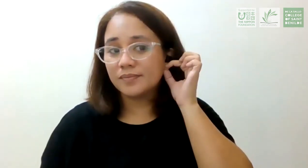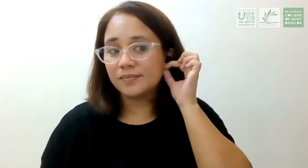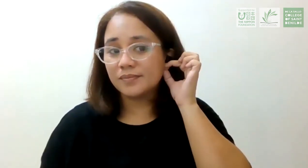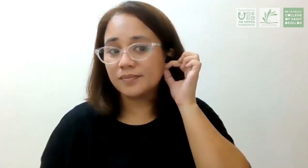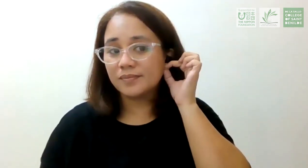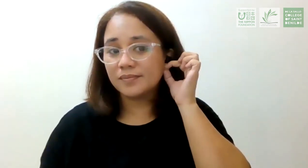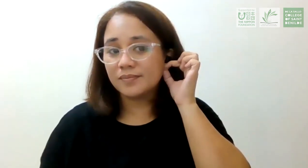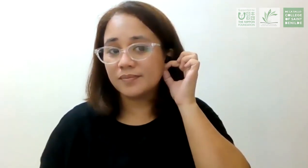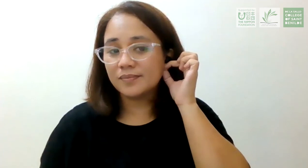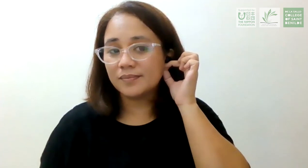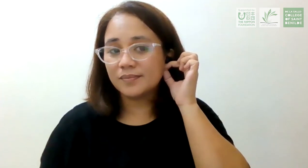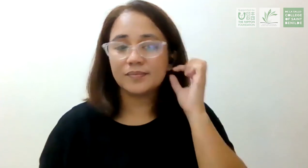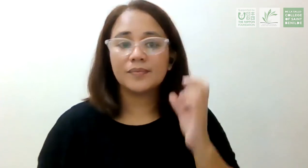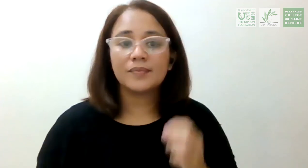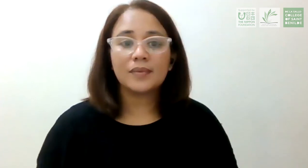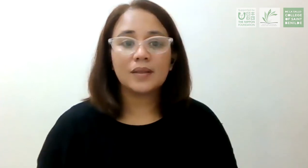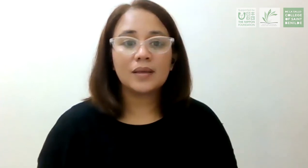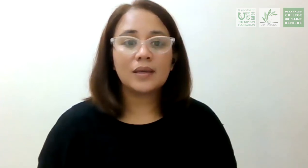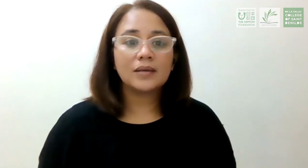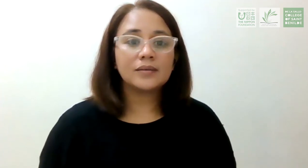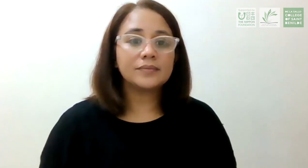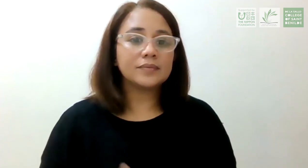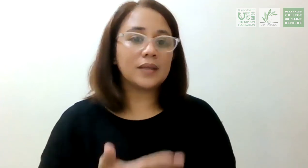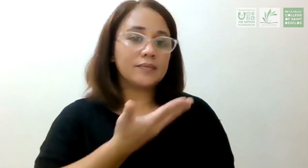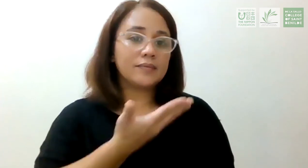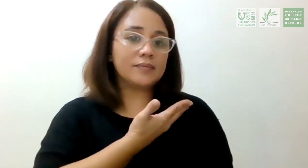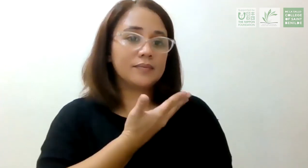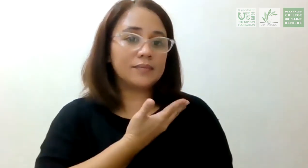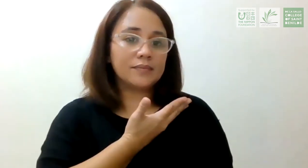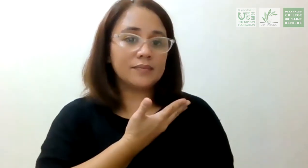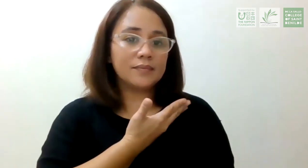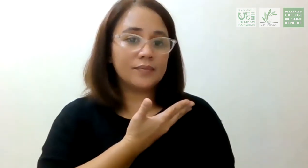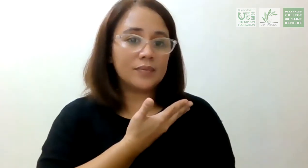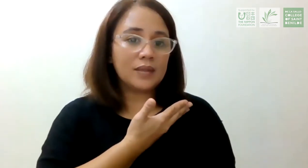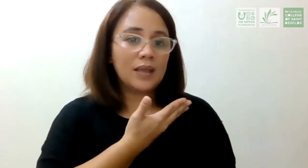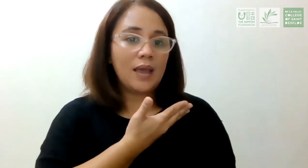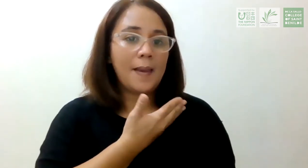And then they have this sign, which means